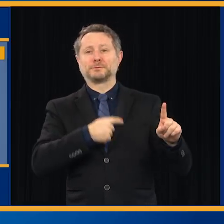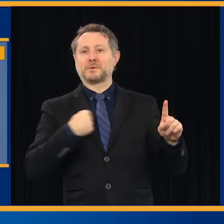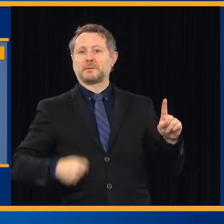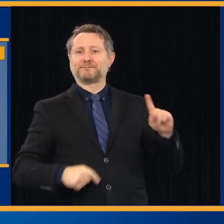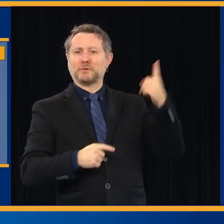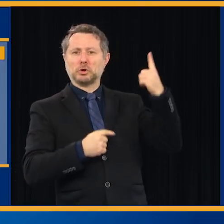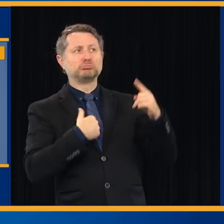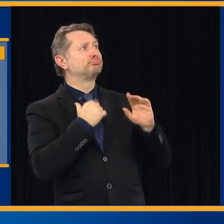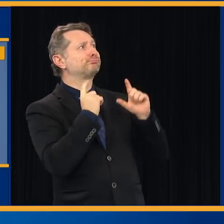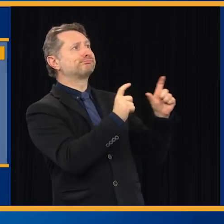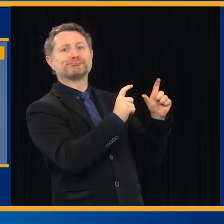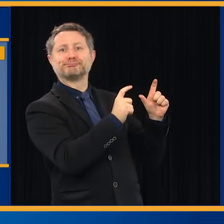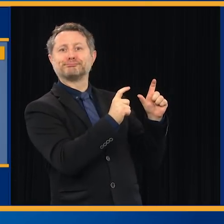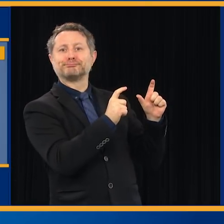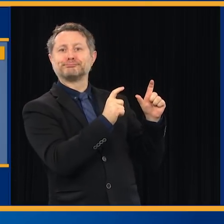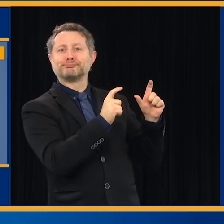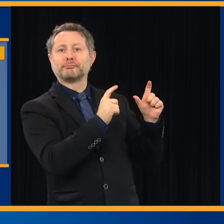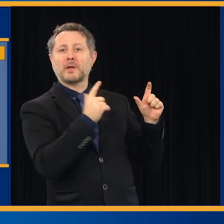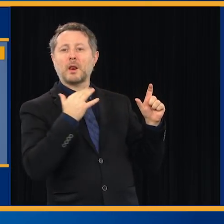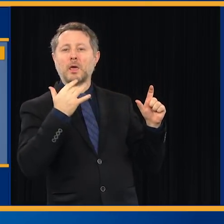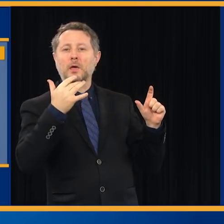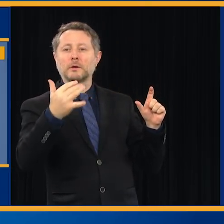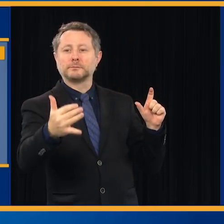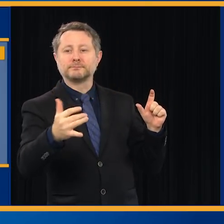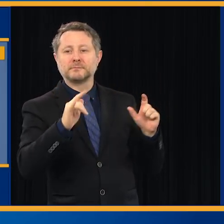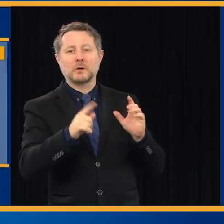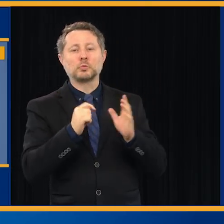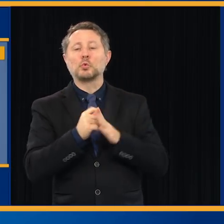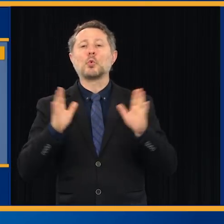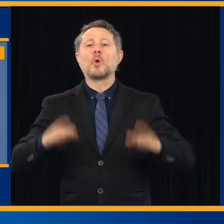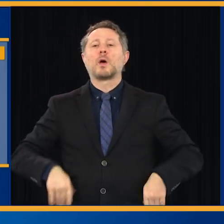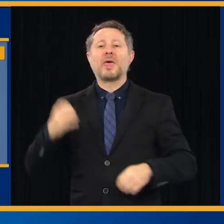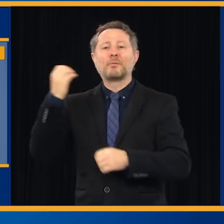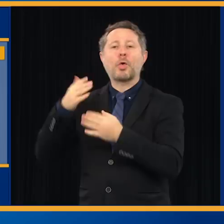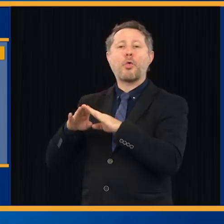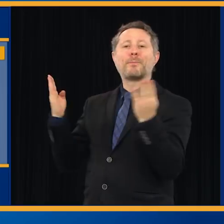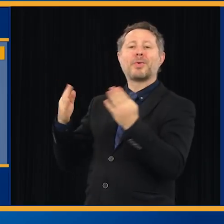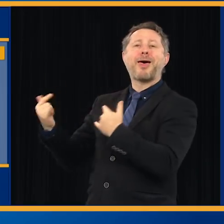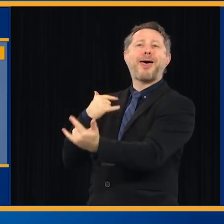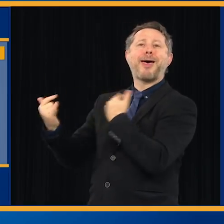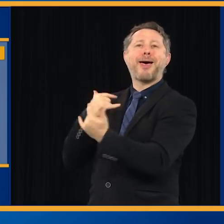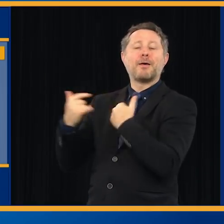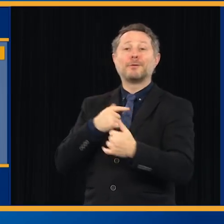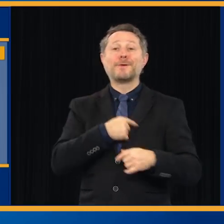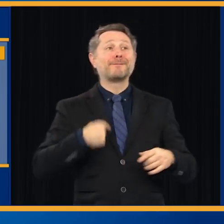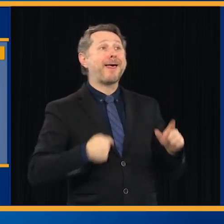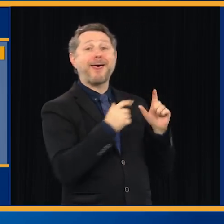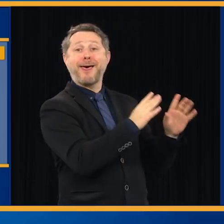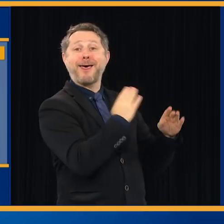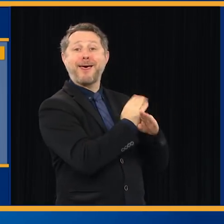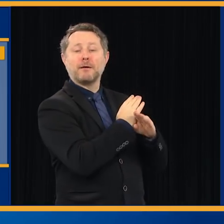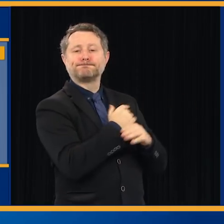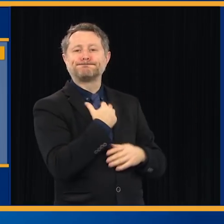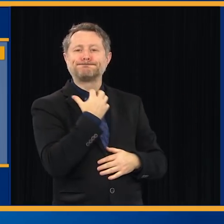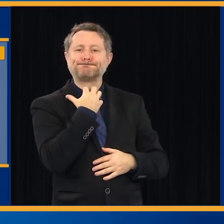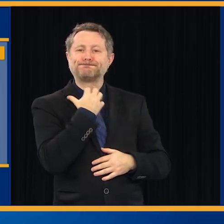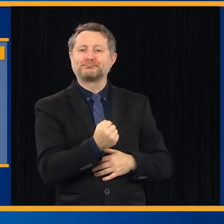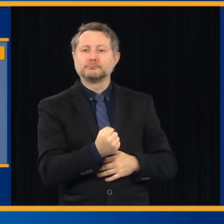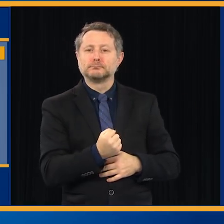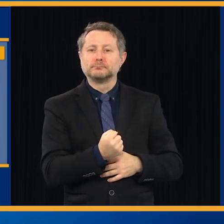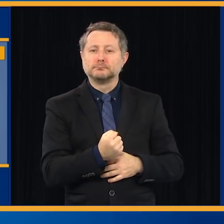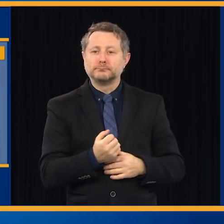have been helpful, but the horse was already out of the barn in China. The virus had left. The virus was in